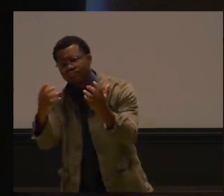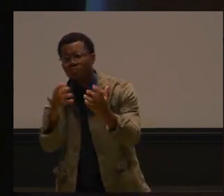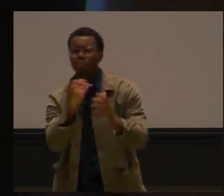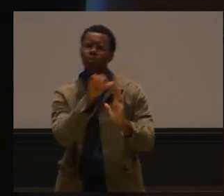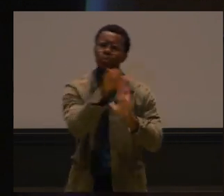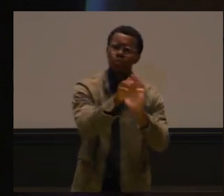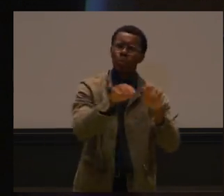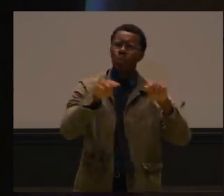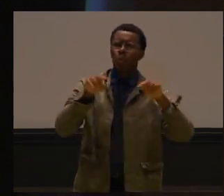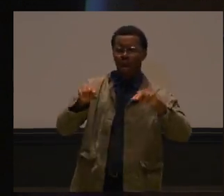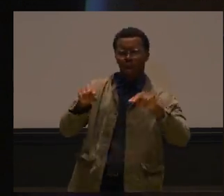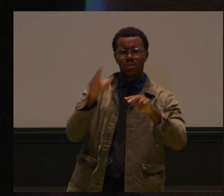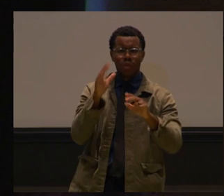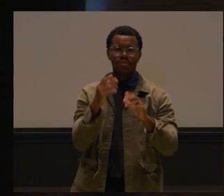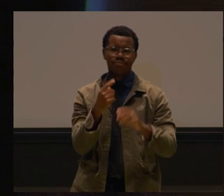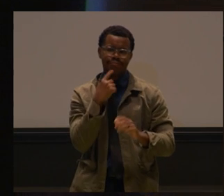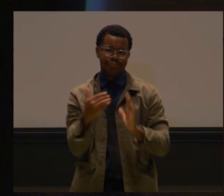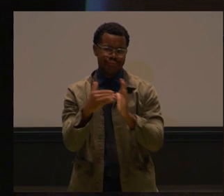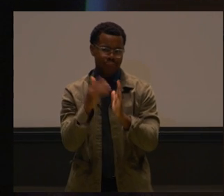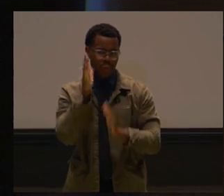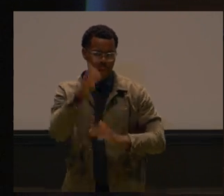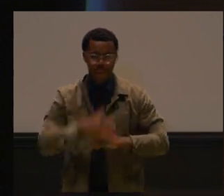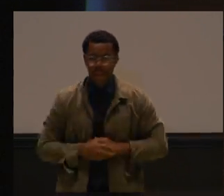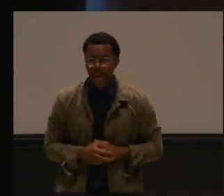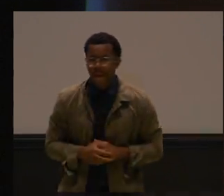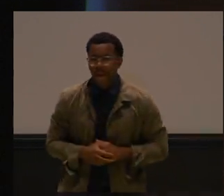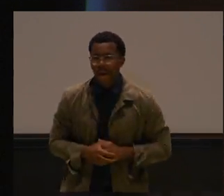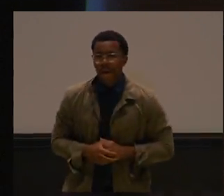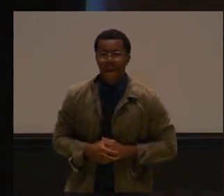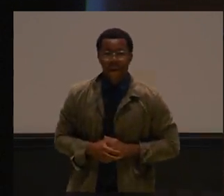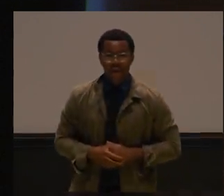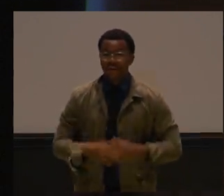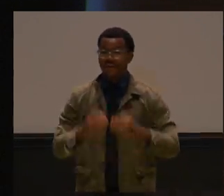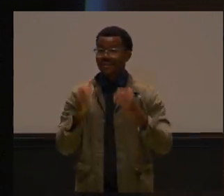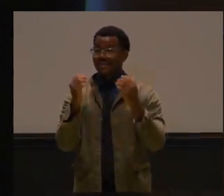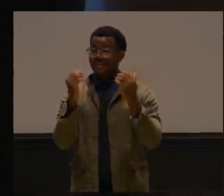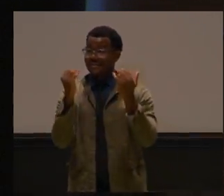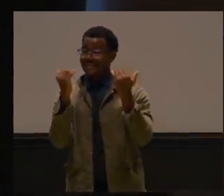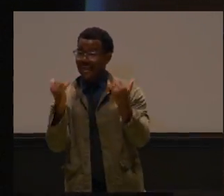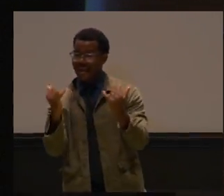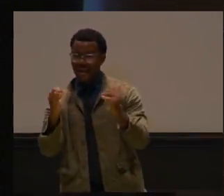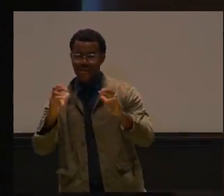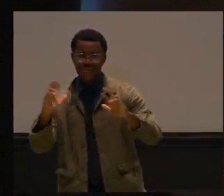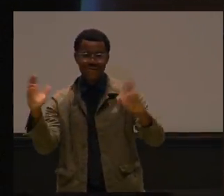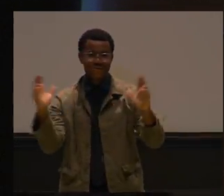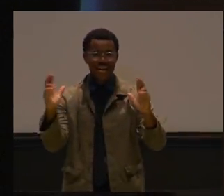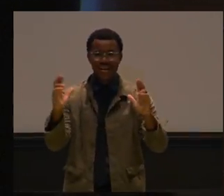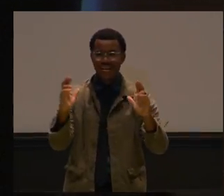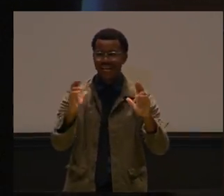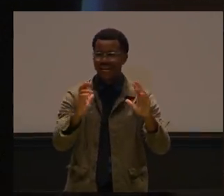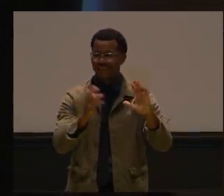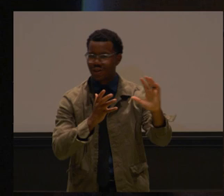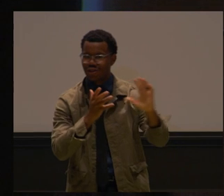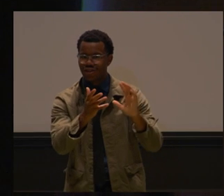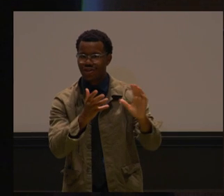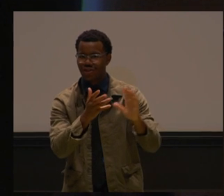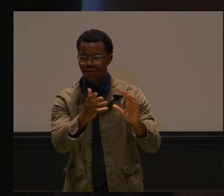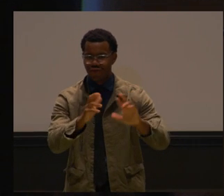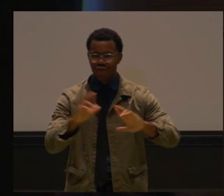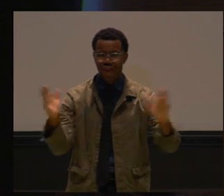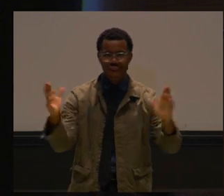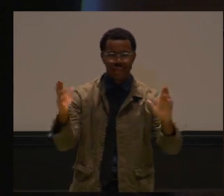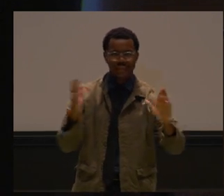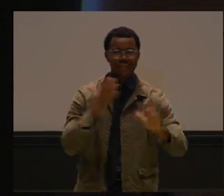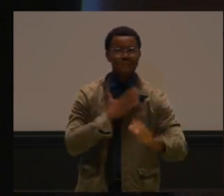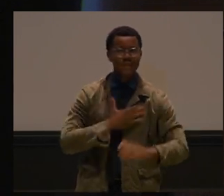remotely. So with that, let's get to the generous conversation in store for us today. Please join